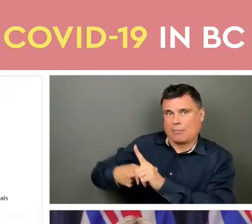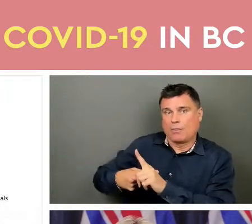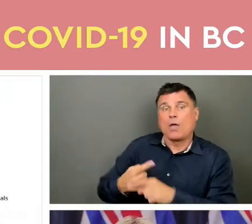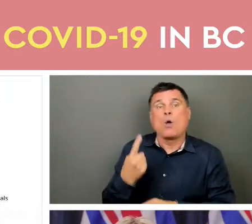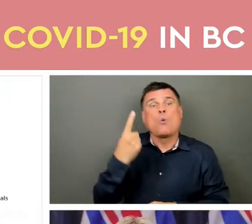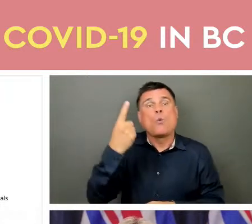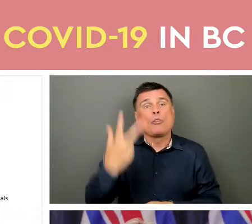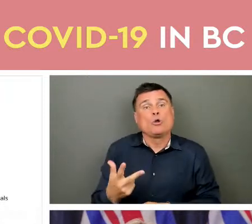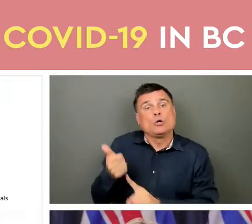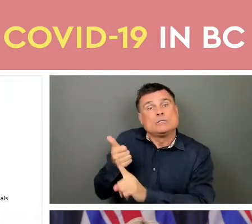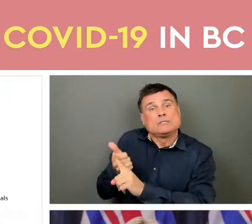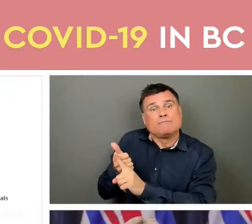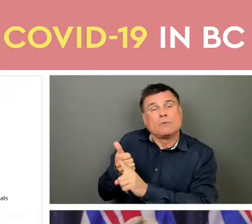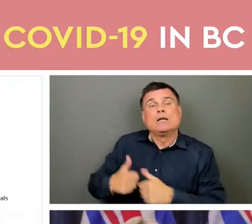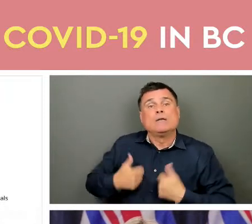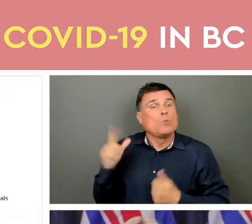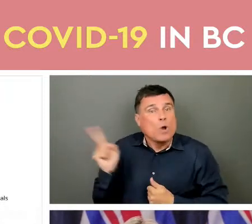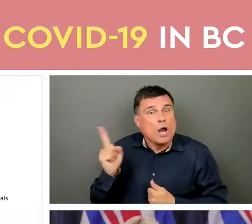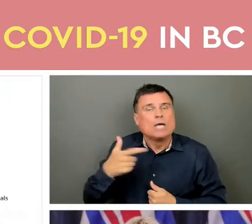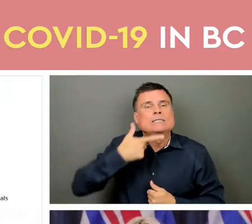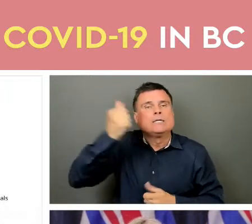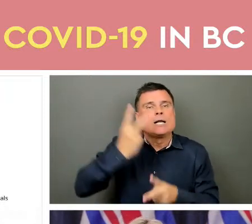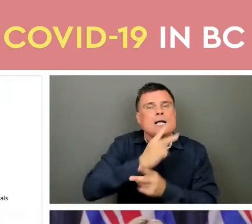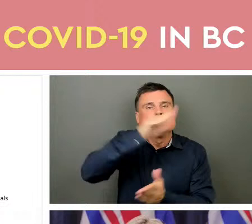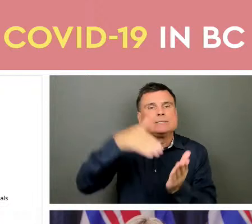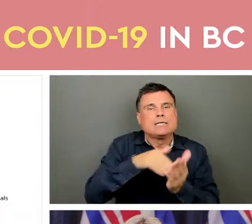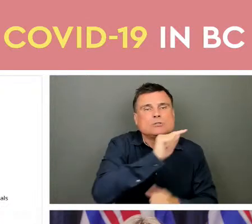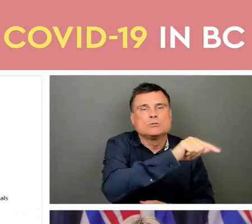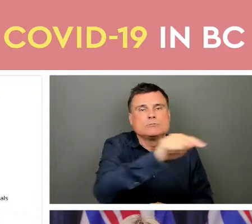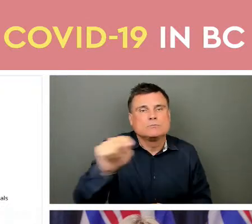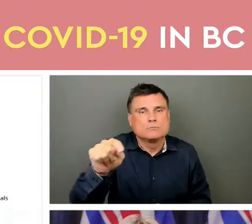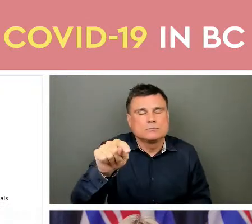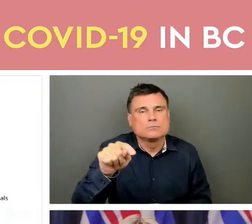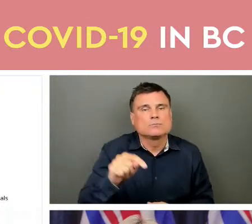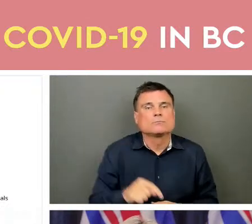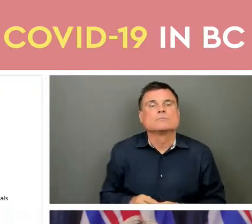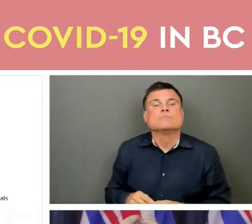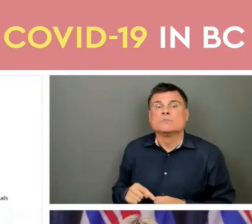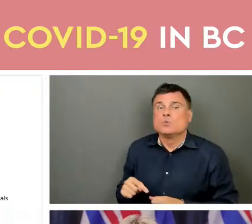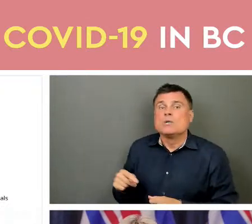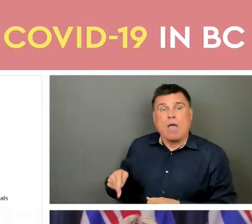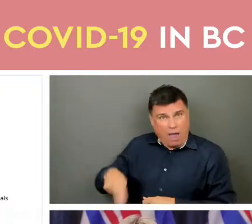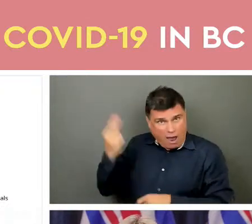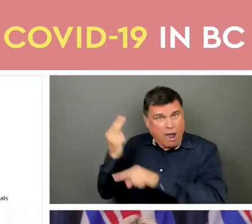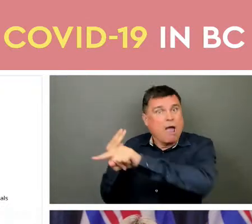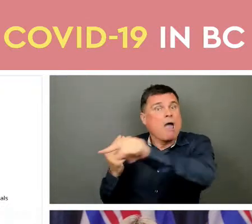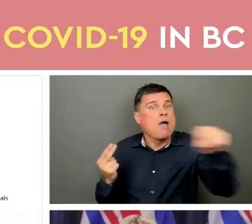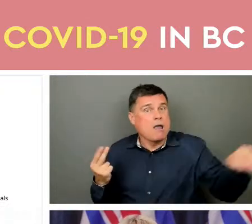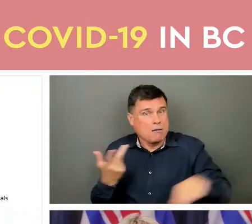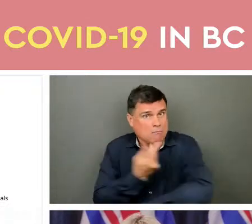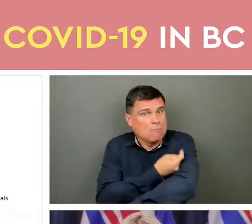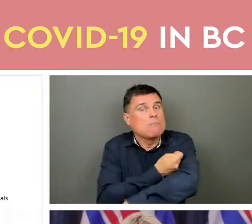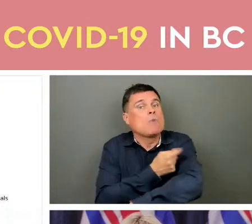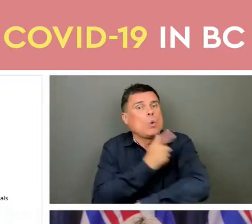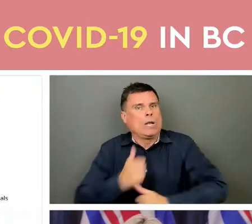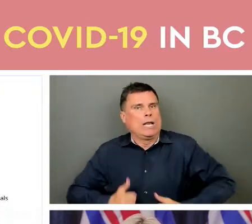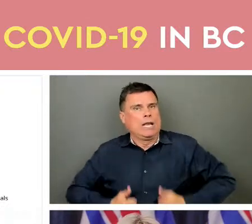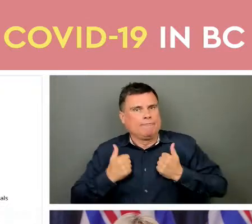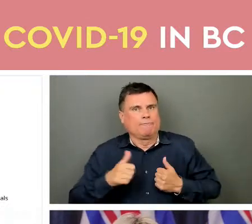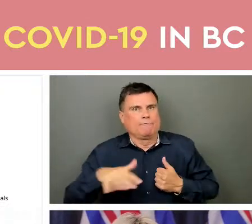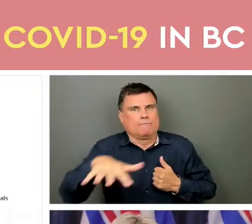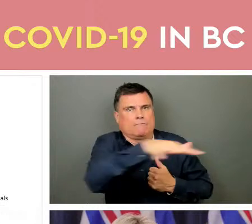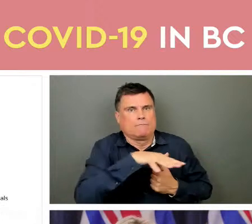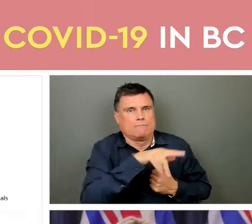care. And it reflects the fact that we have very high immunization rates in residents of long-term care, but once this